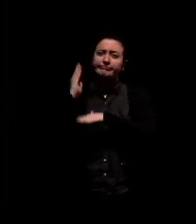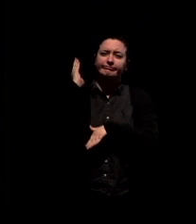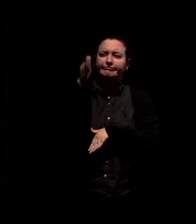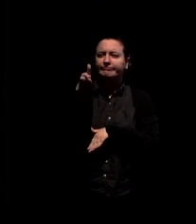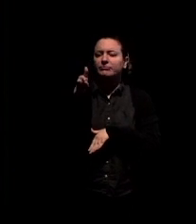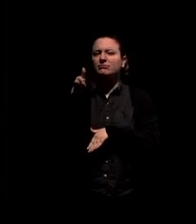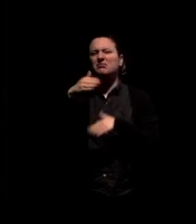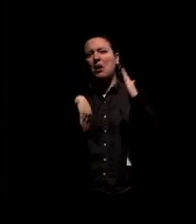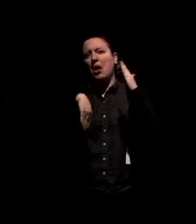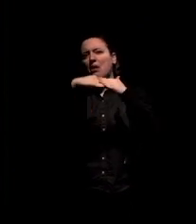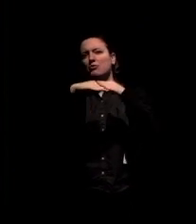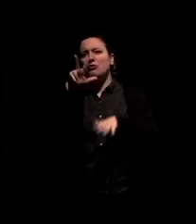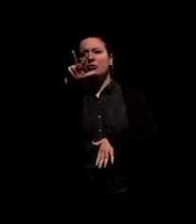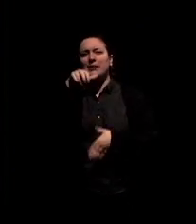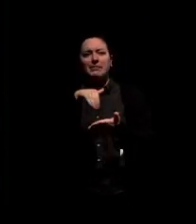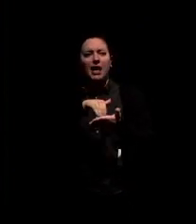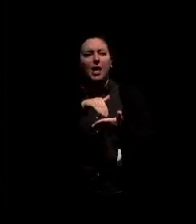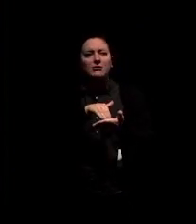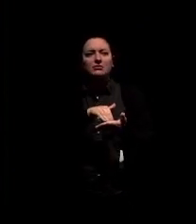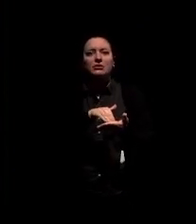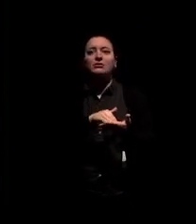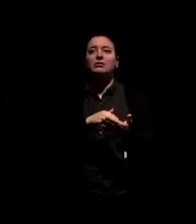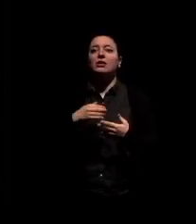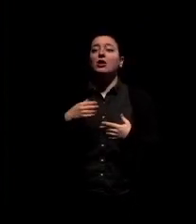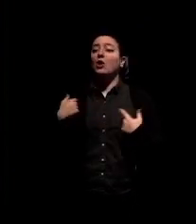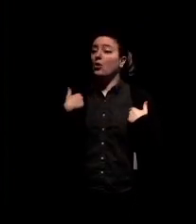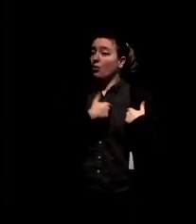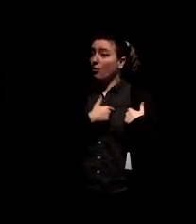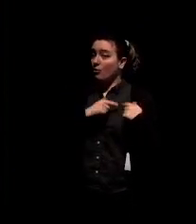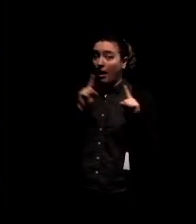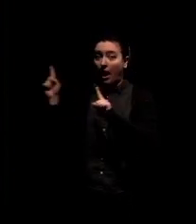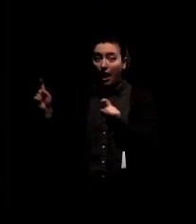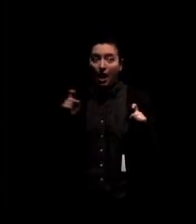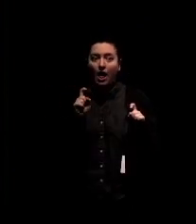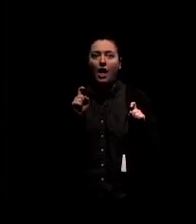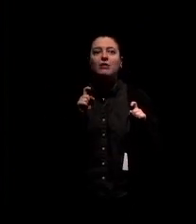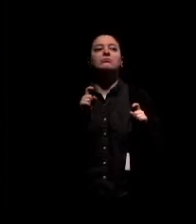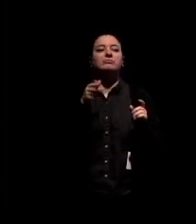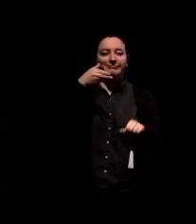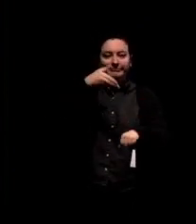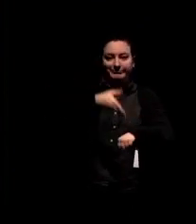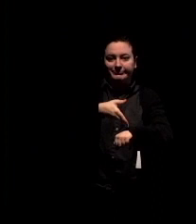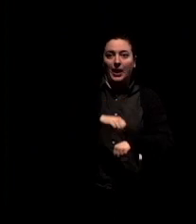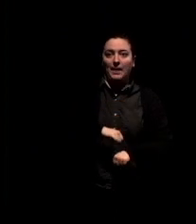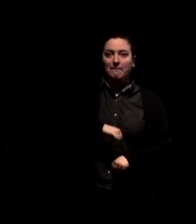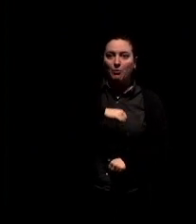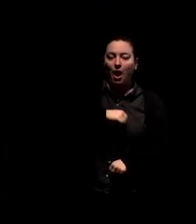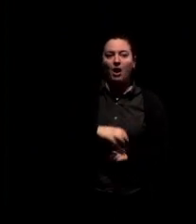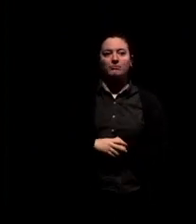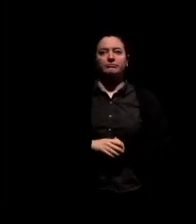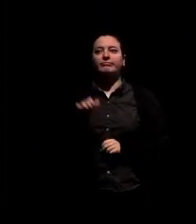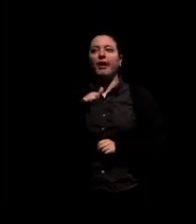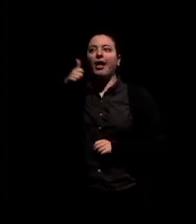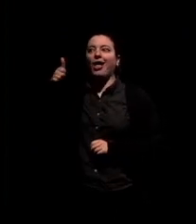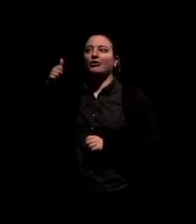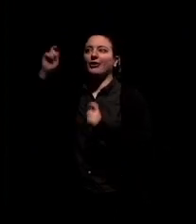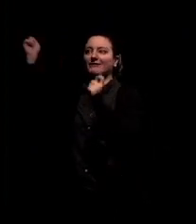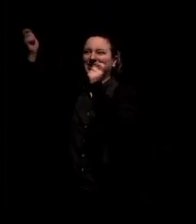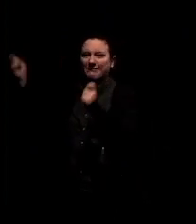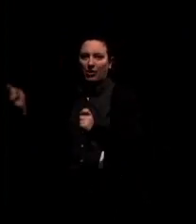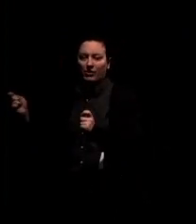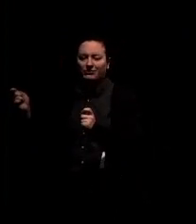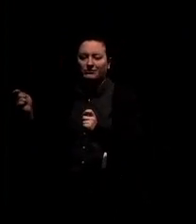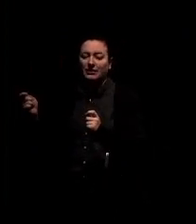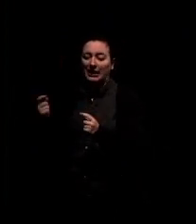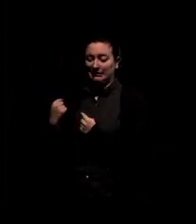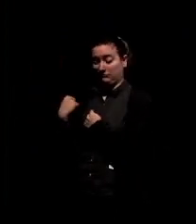every year. We do this in person at Pride and other community festivals around the state, and certainly over the last couple of years, a lot of it online as